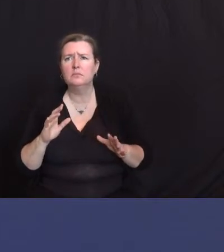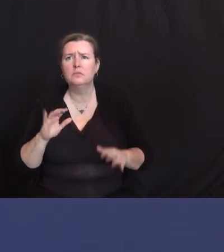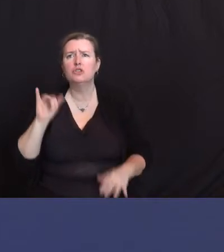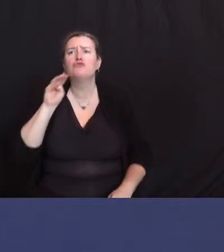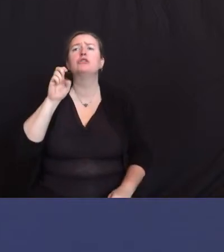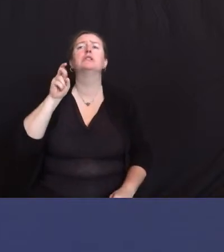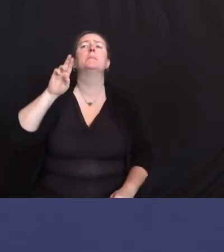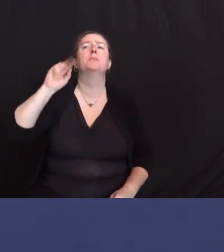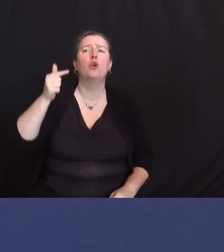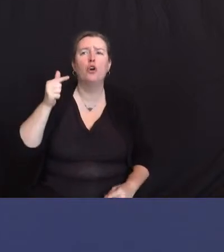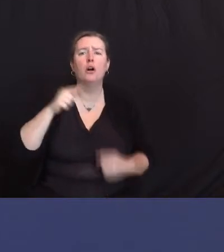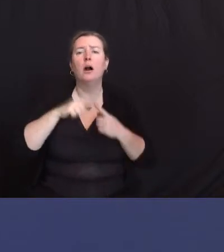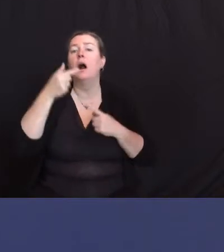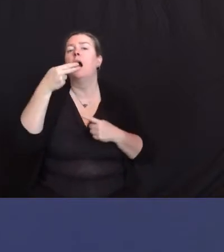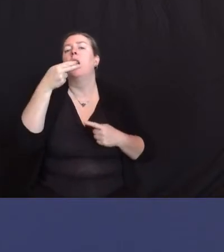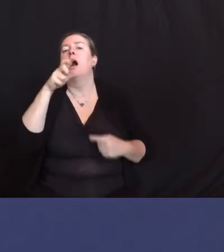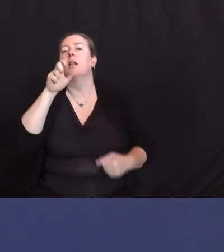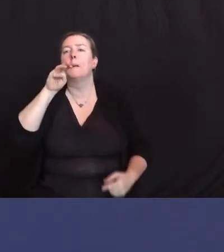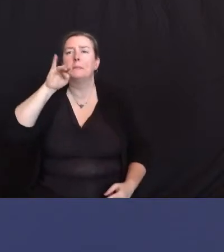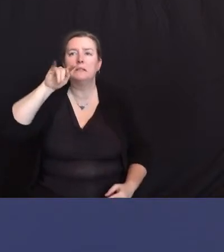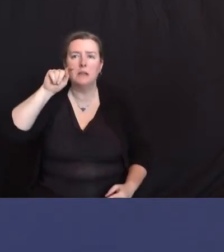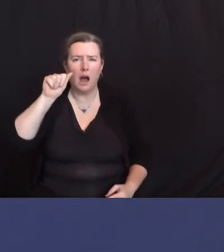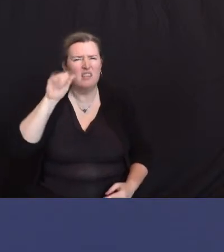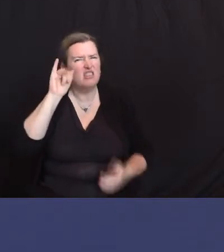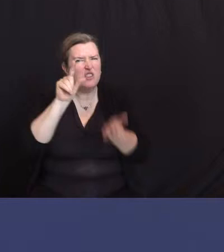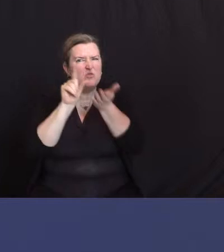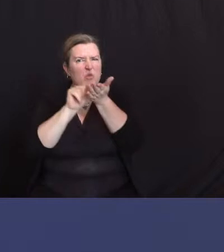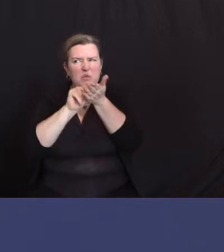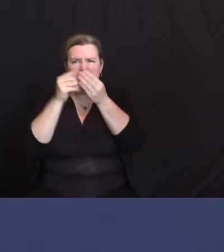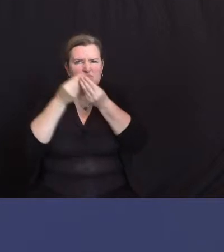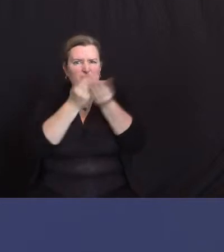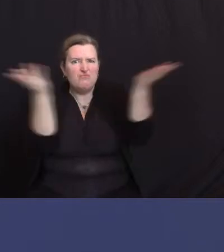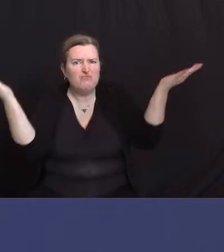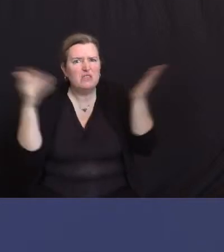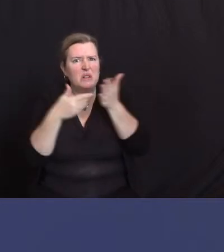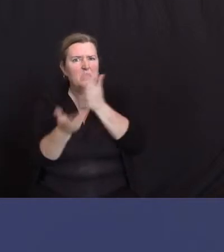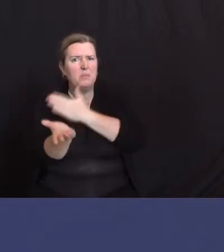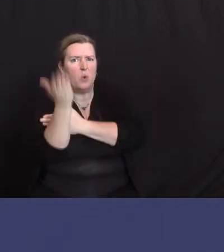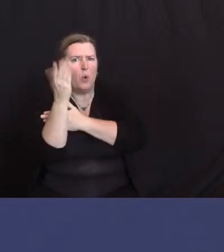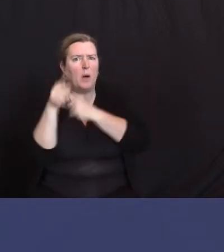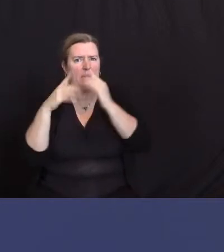of a lot of national newspapers this morning. Did you get nailed? You were okay?